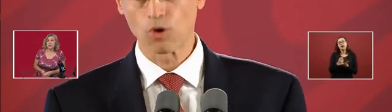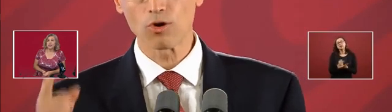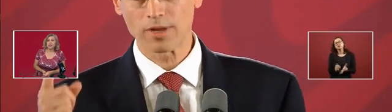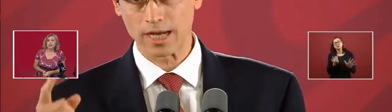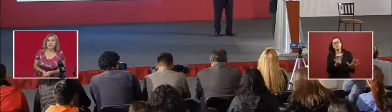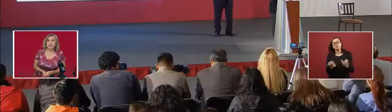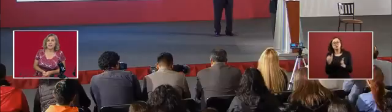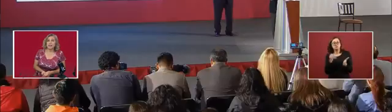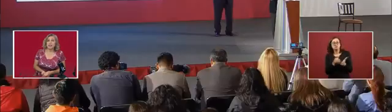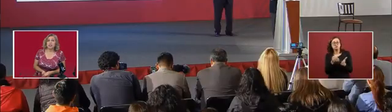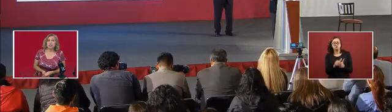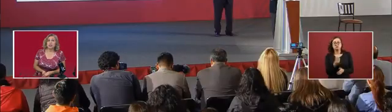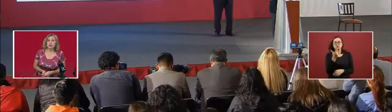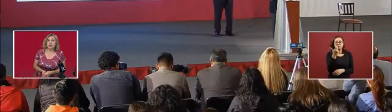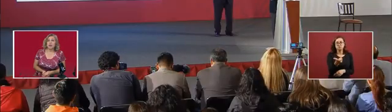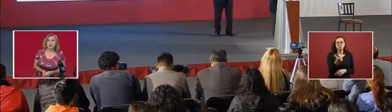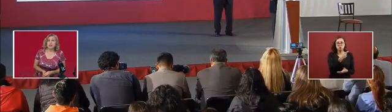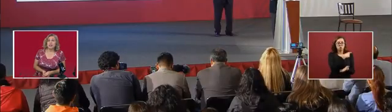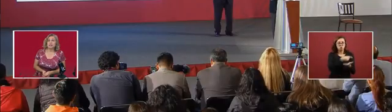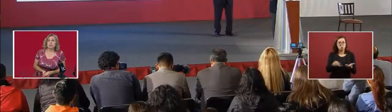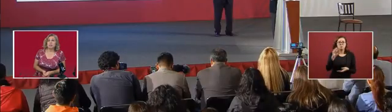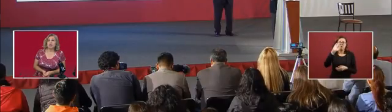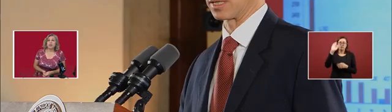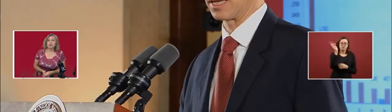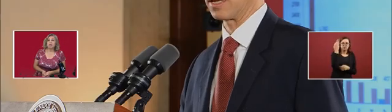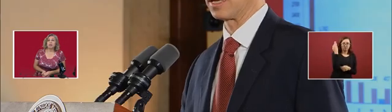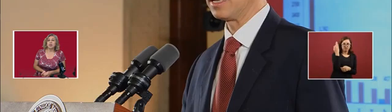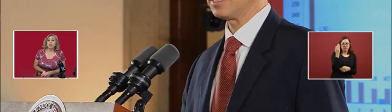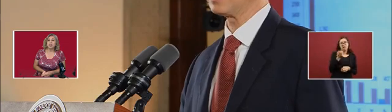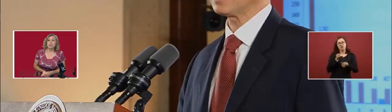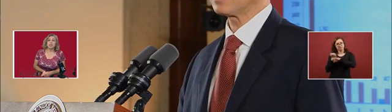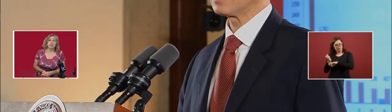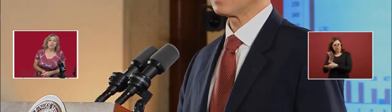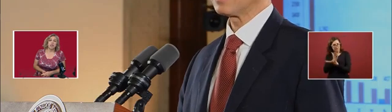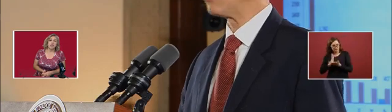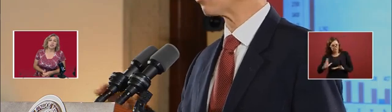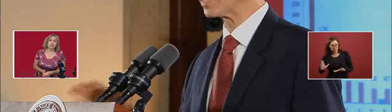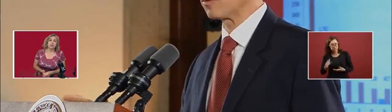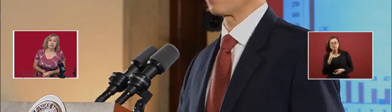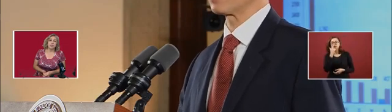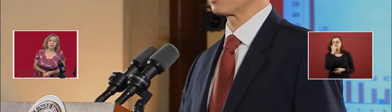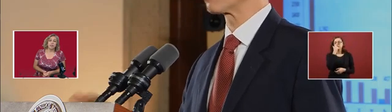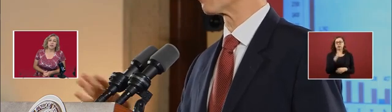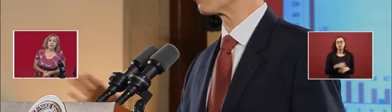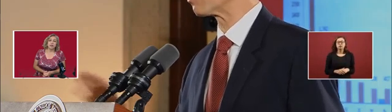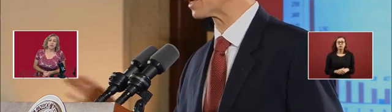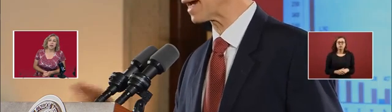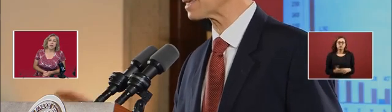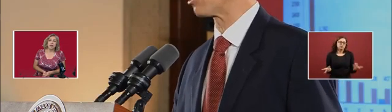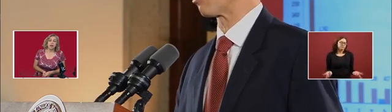to a campaign of misinformation that